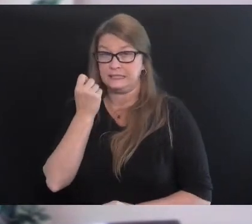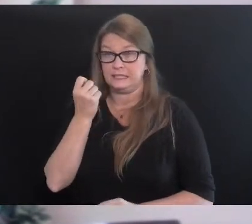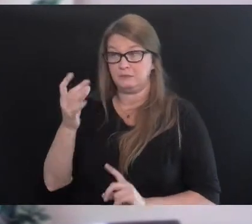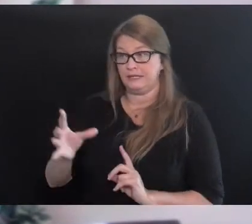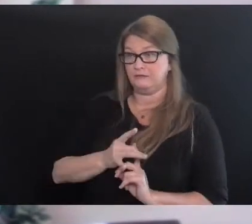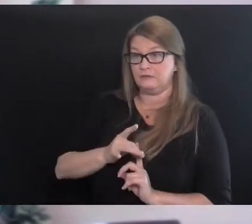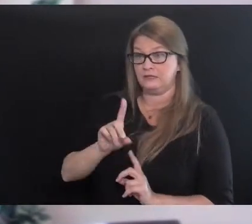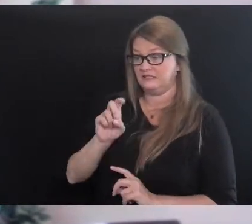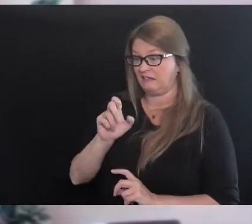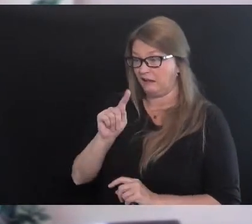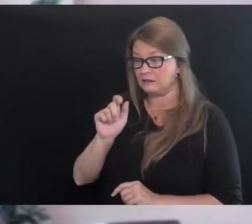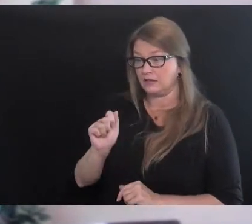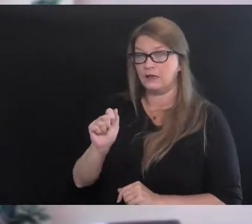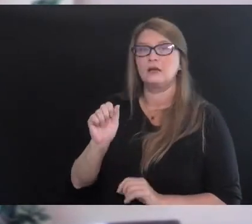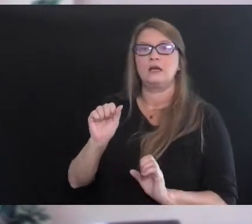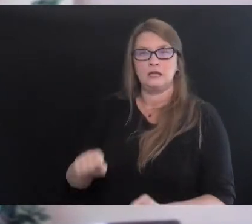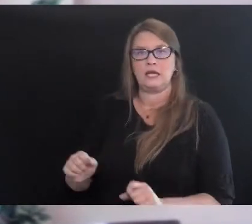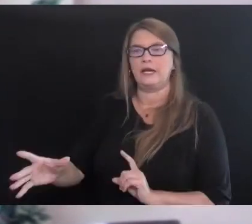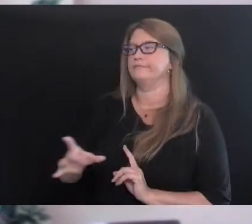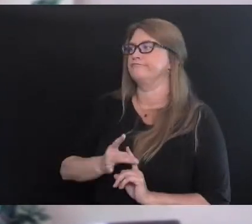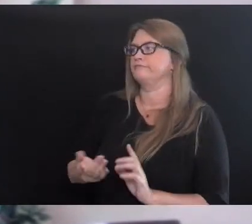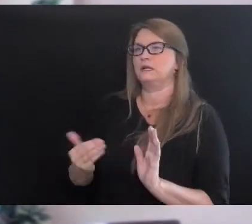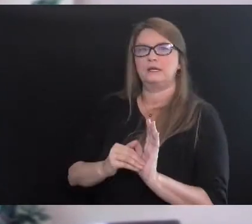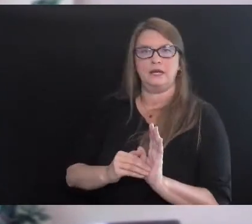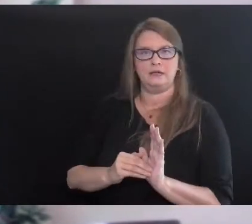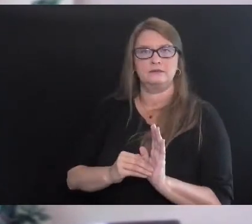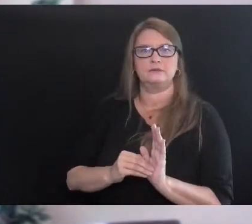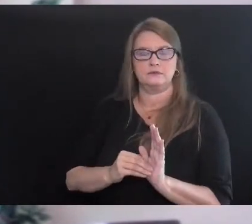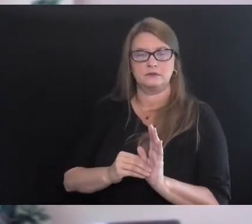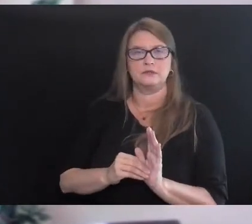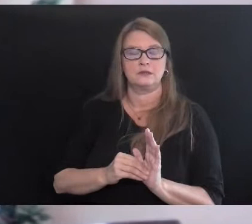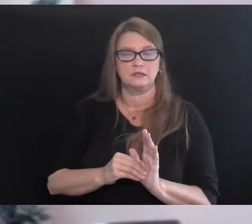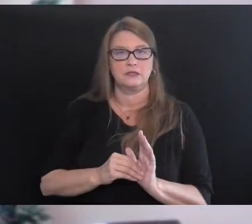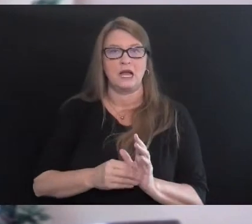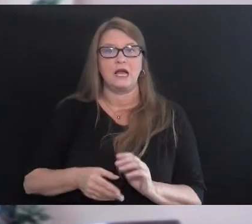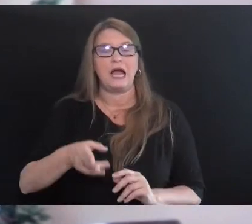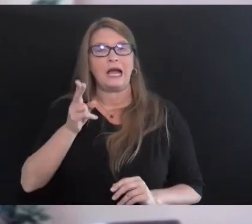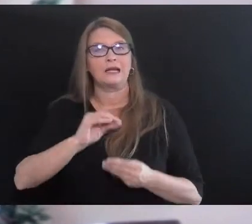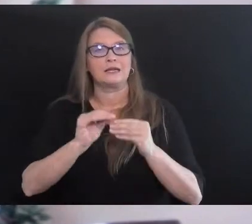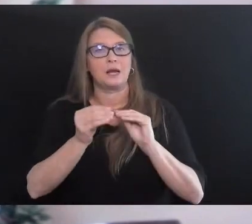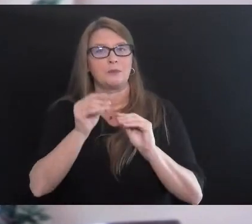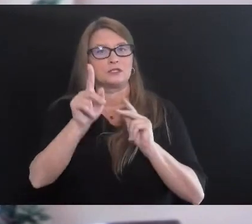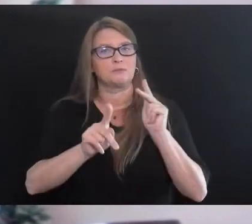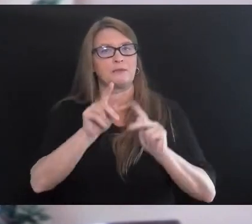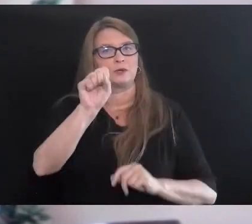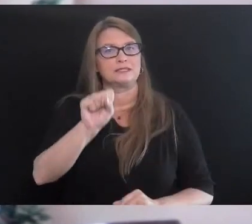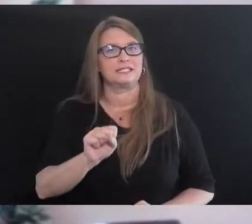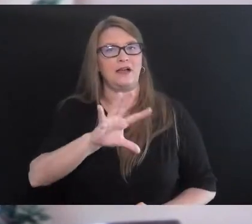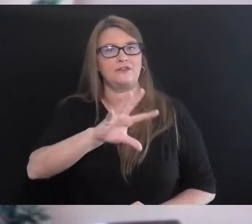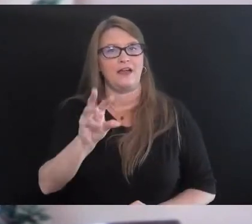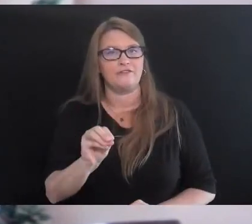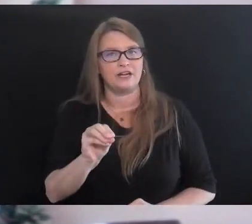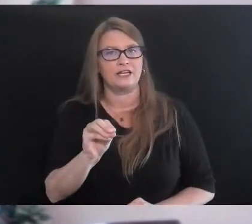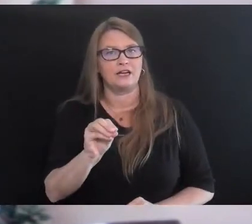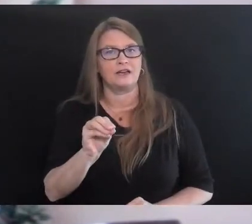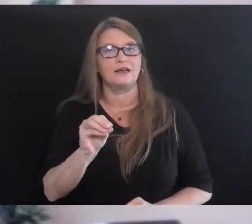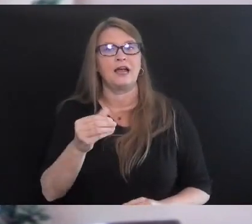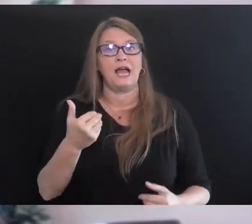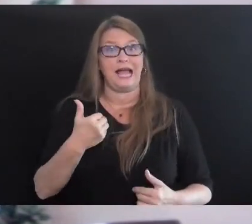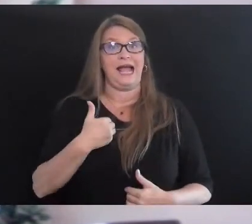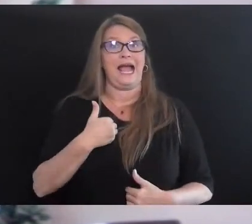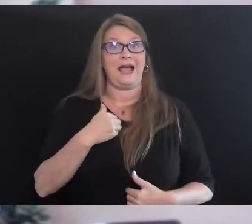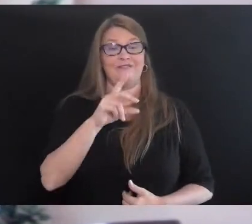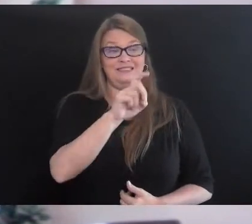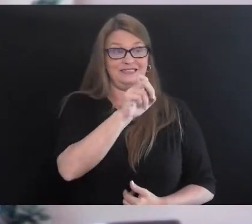infected with the Delta variant. Very, very high numbers of people in South Africa and Africa have been infected with the